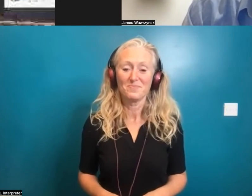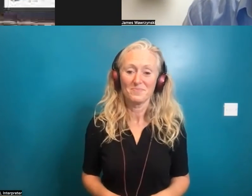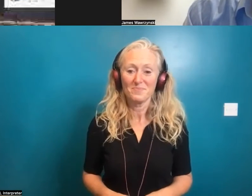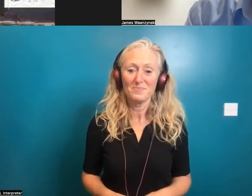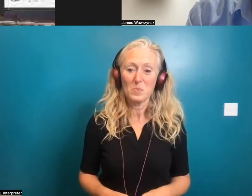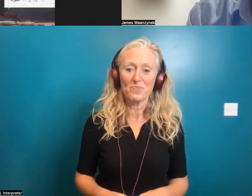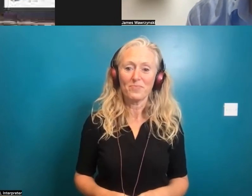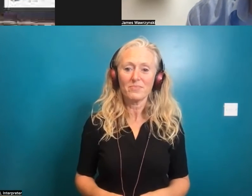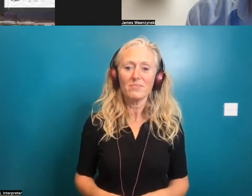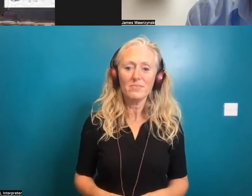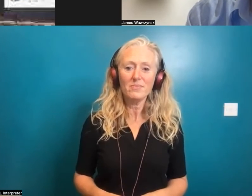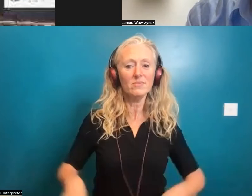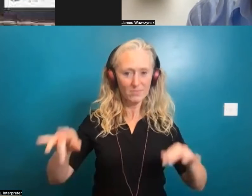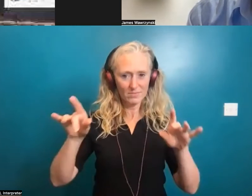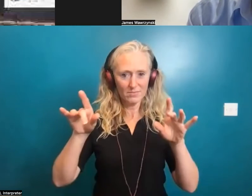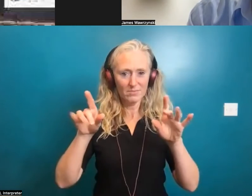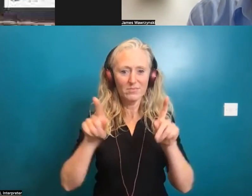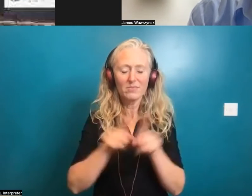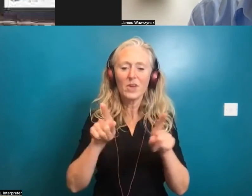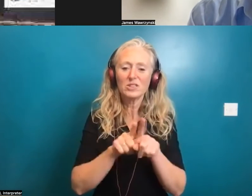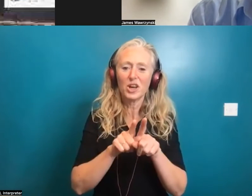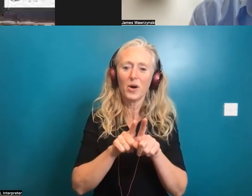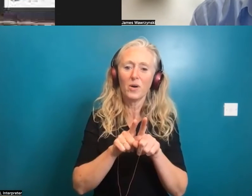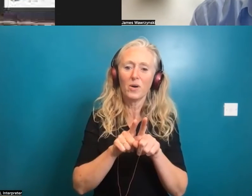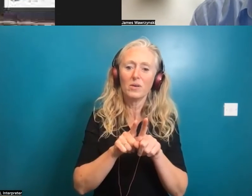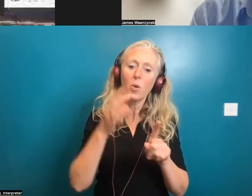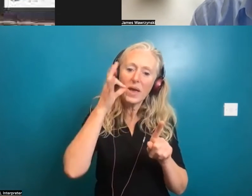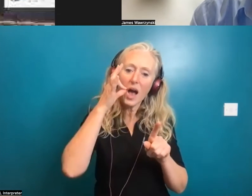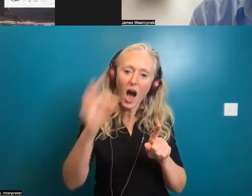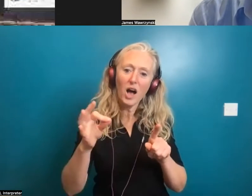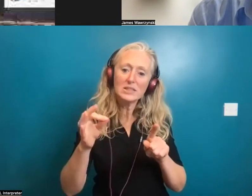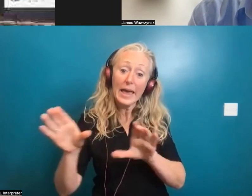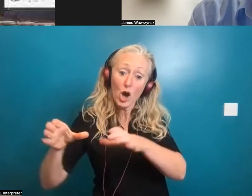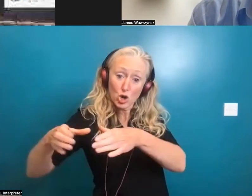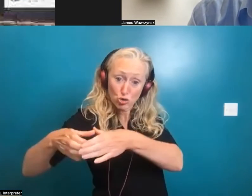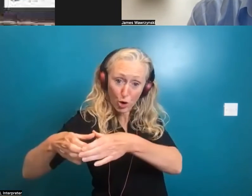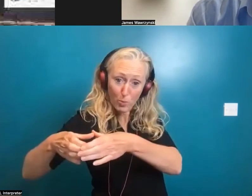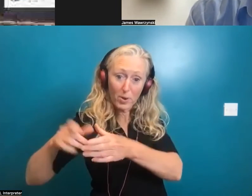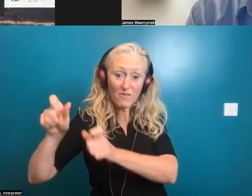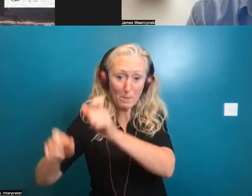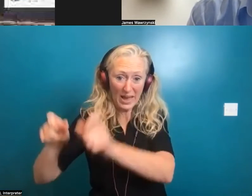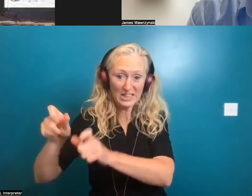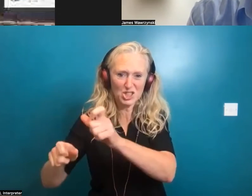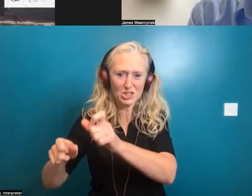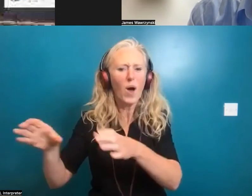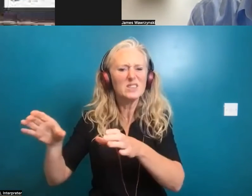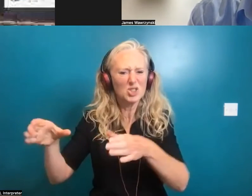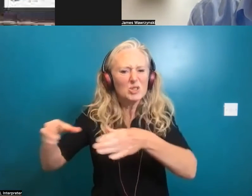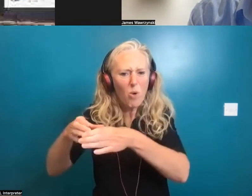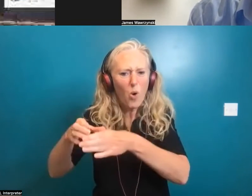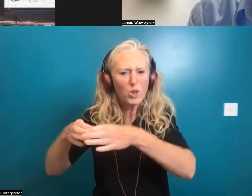And finally, we'll also be asking a very small group of patients if they will be happy for us to take some